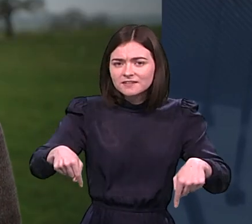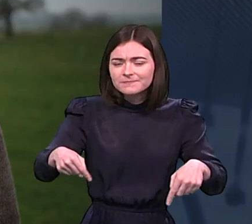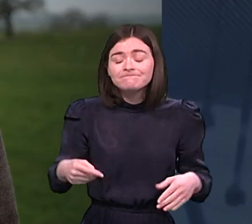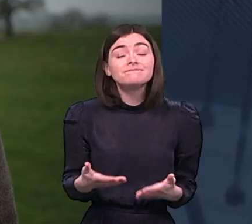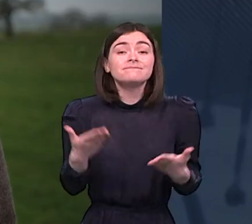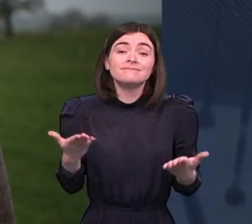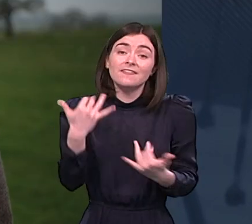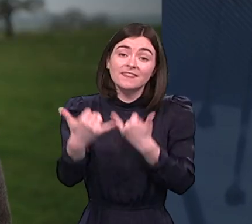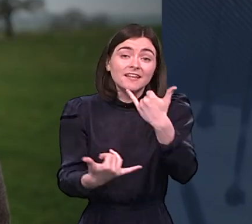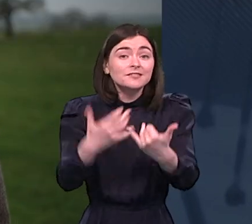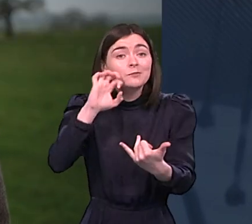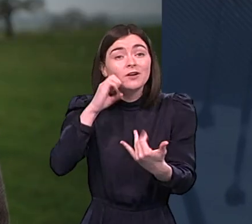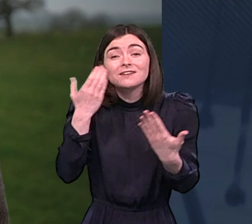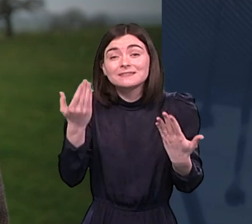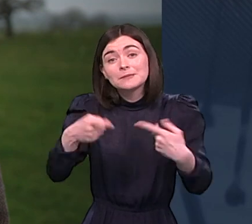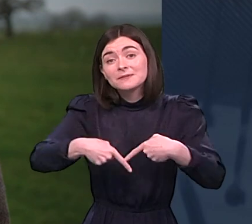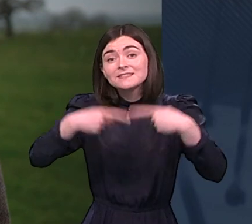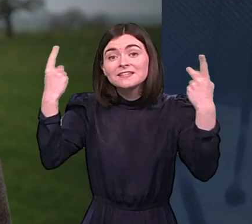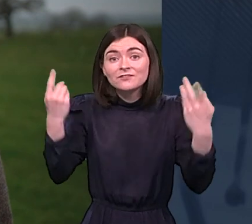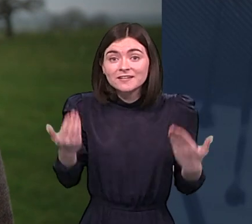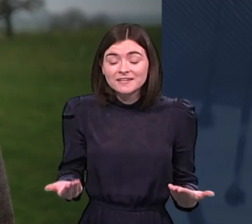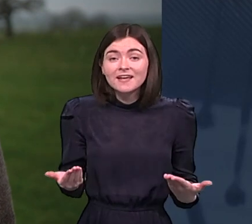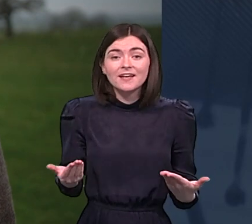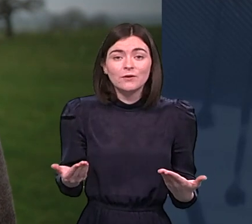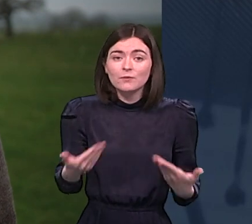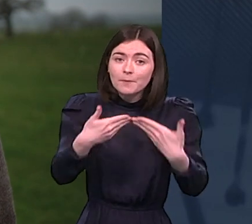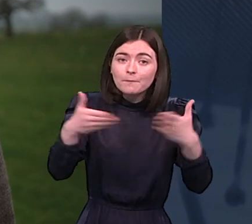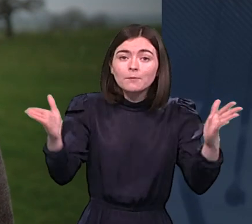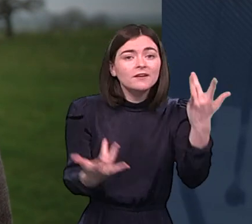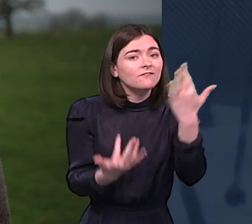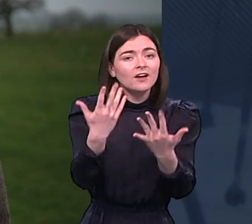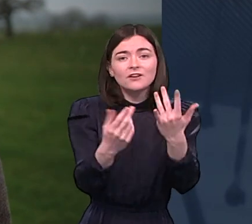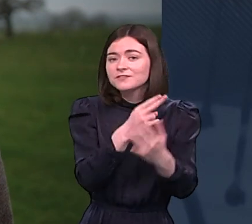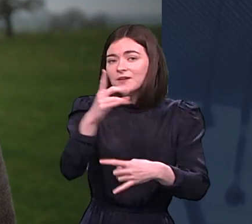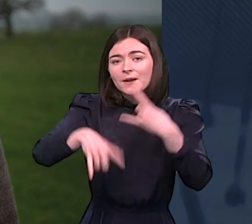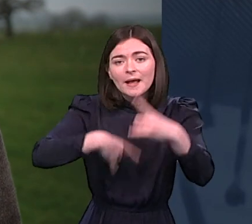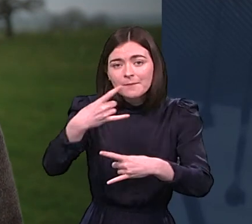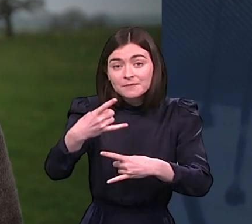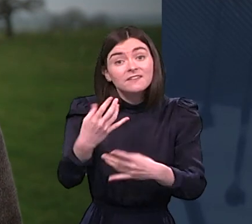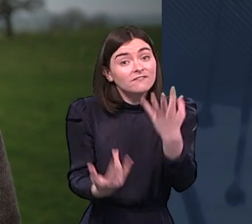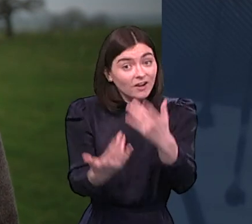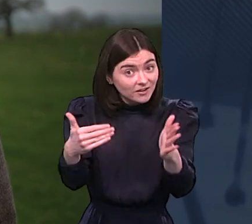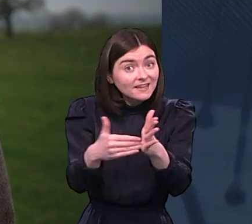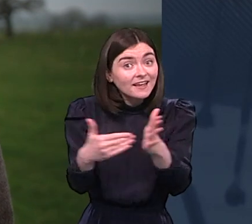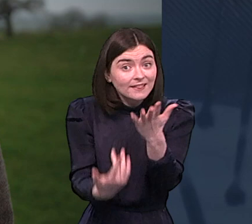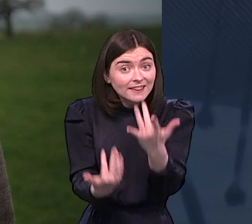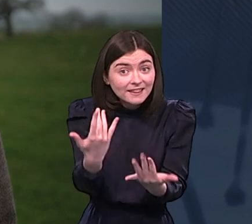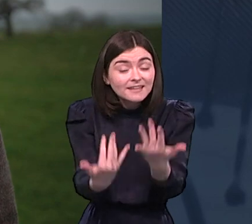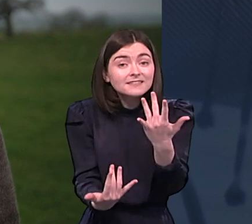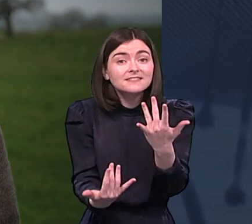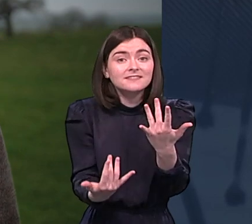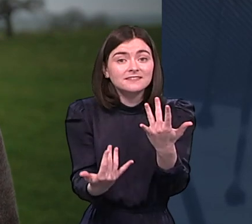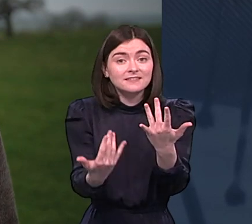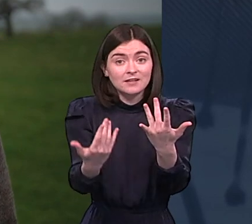our changed ways, the public fire will not be held. The fire will be lit. The fire will be